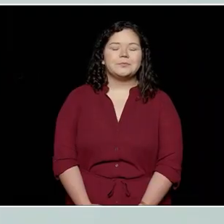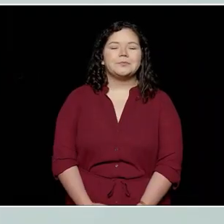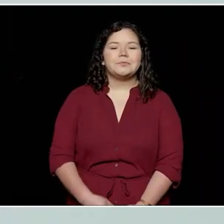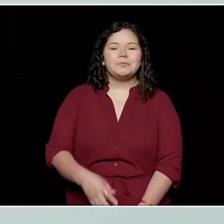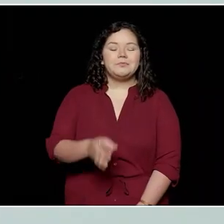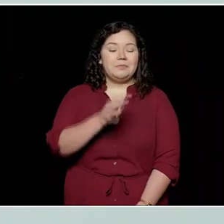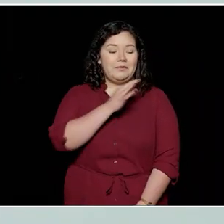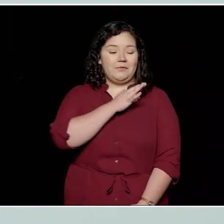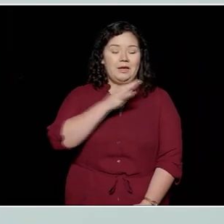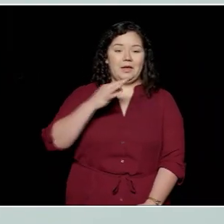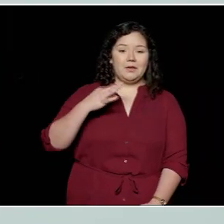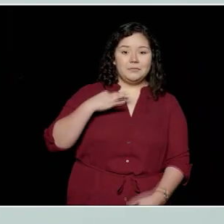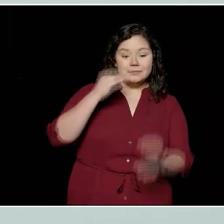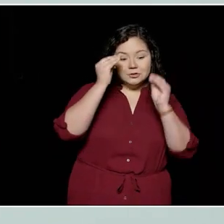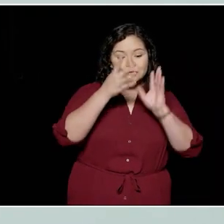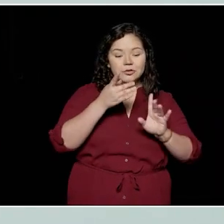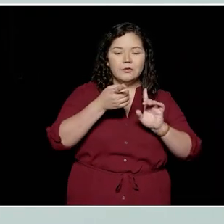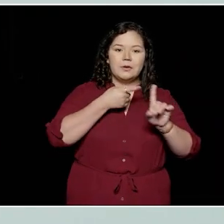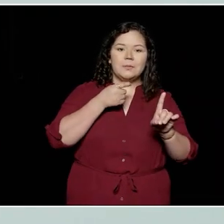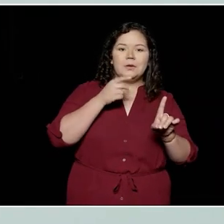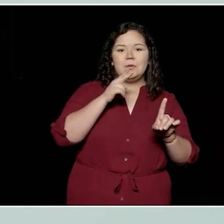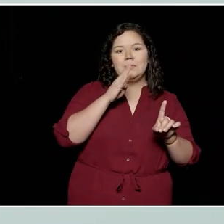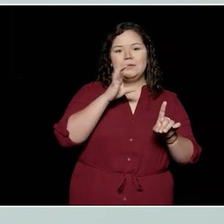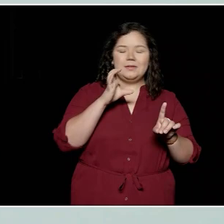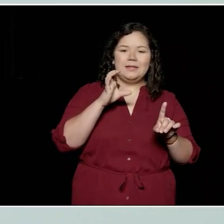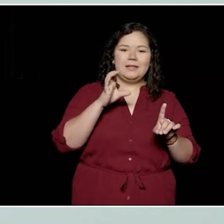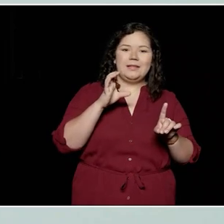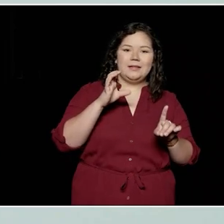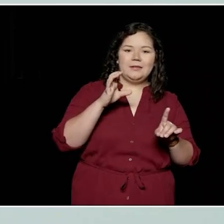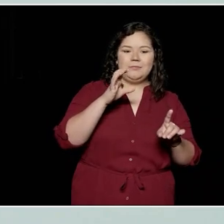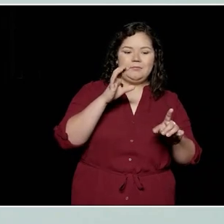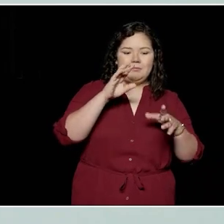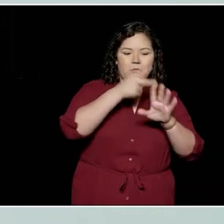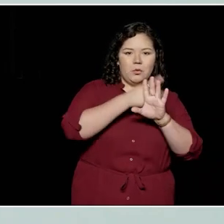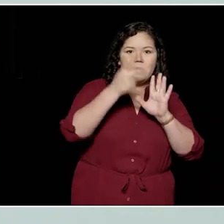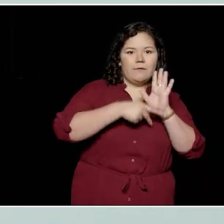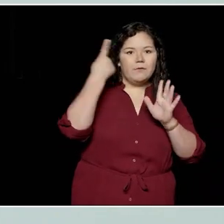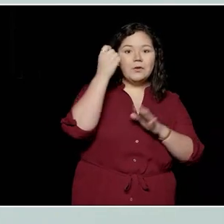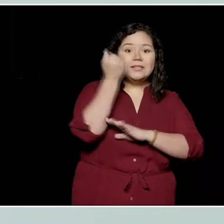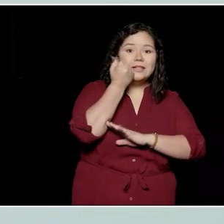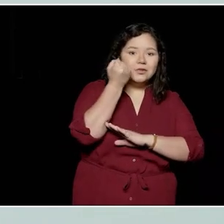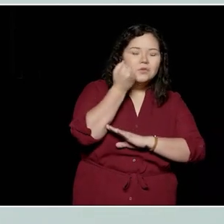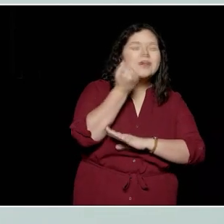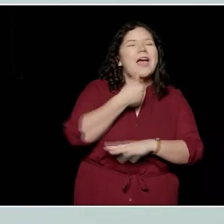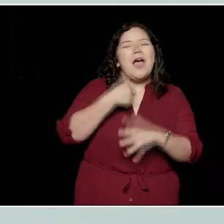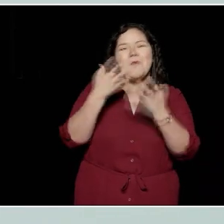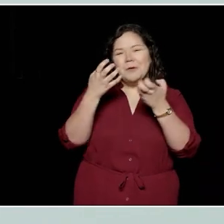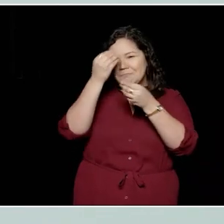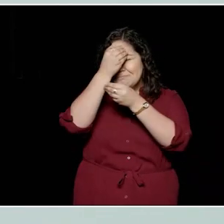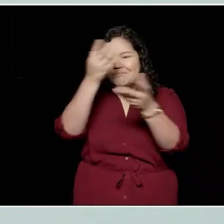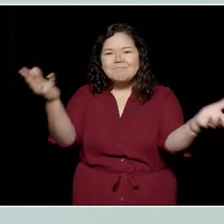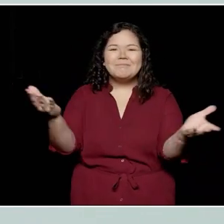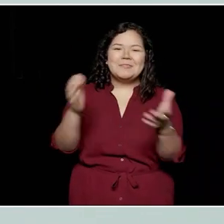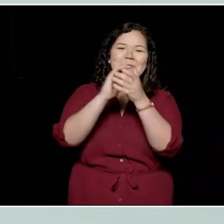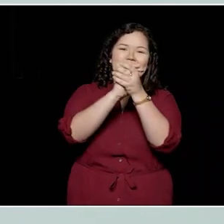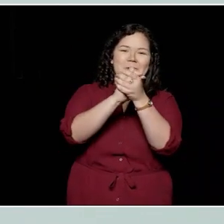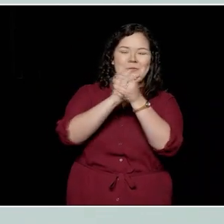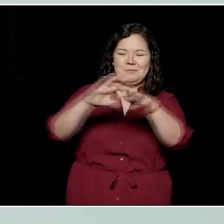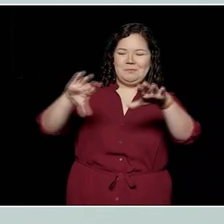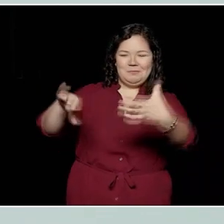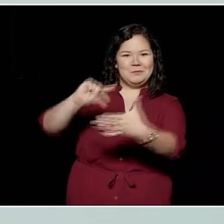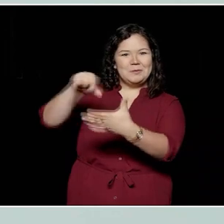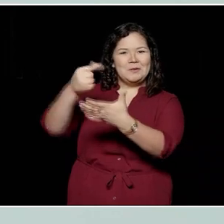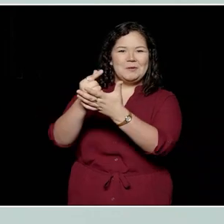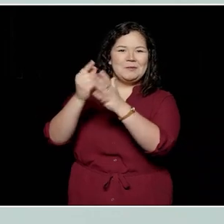On behalf of the faculty and staff of UBC Faculty of Dentistry, I would like to congratulate